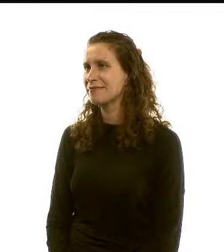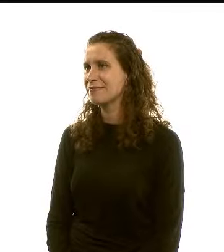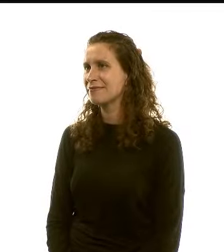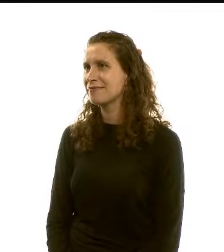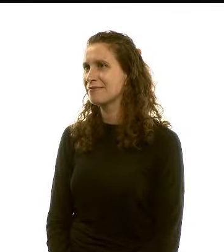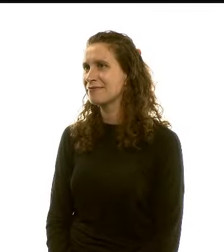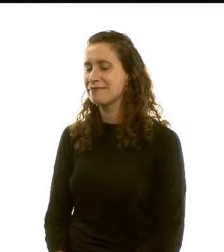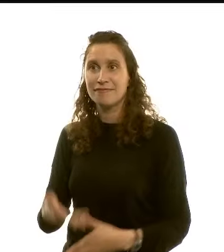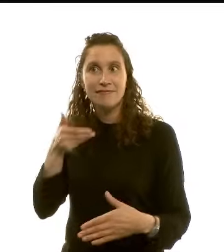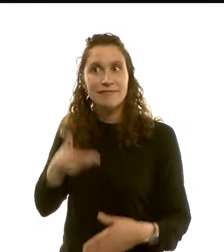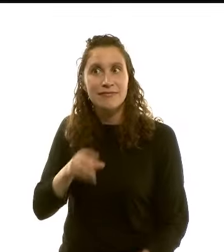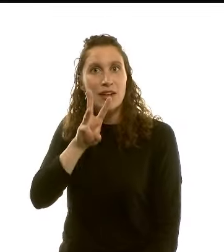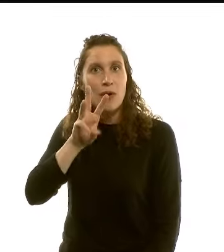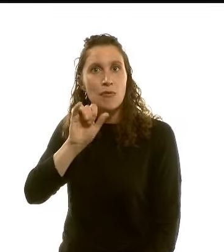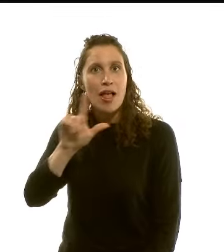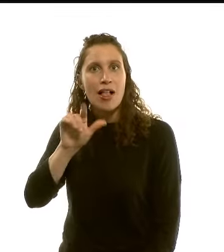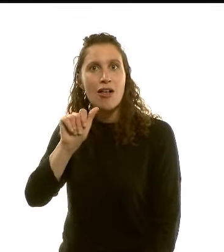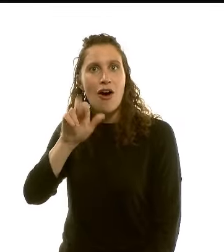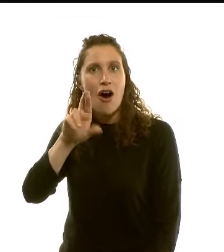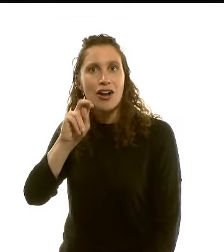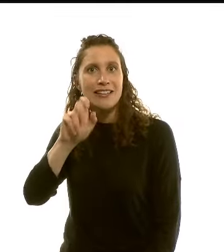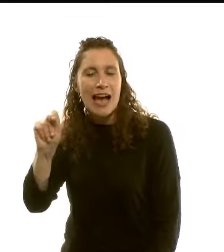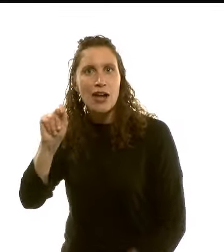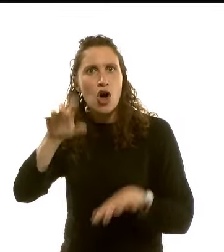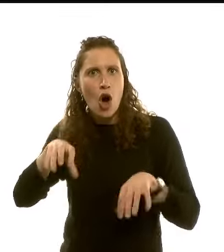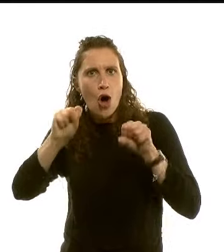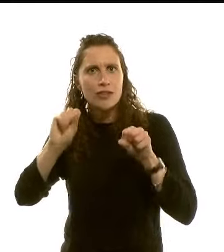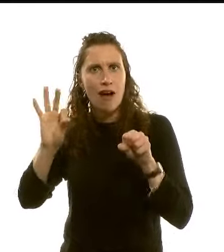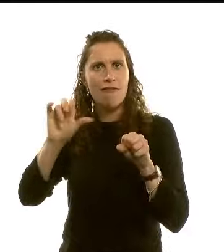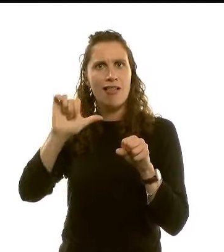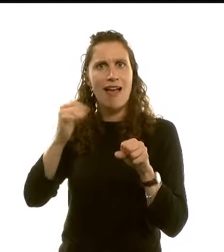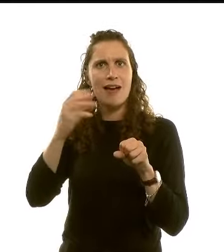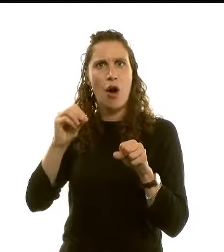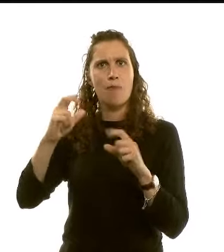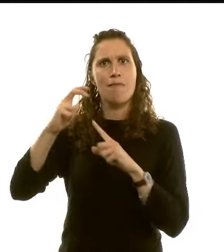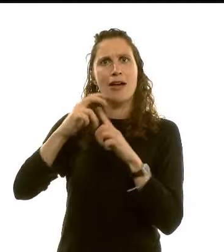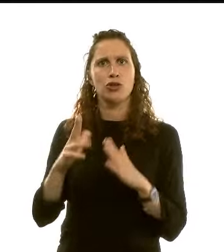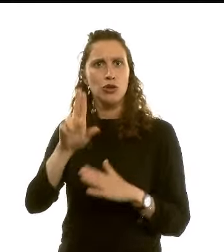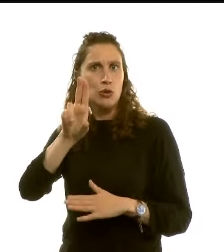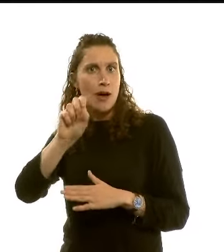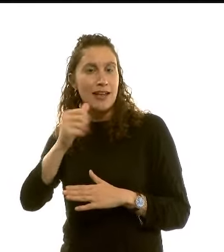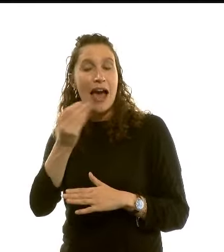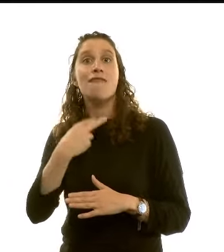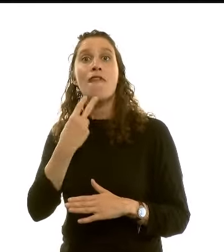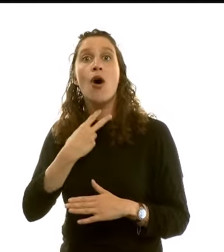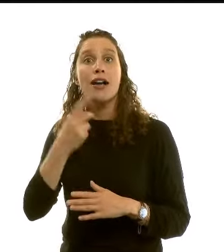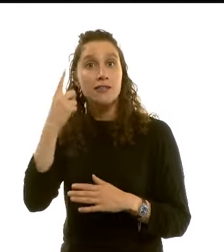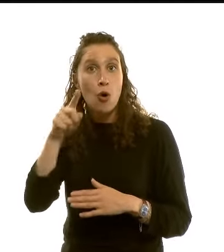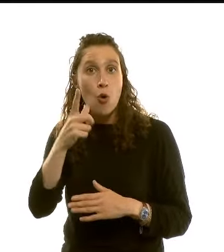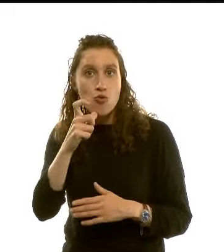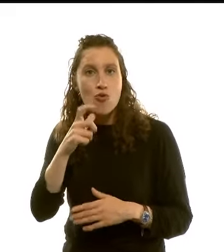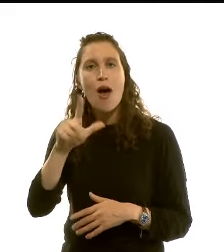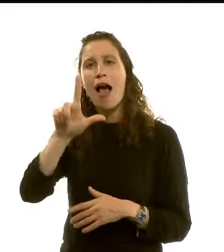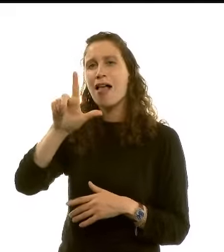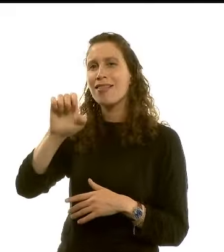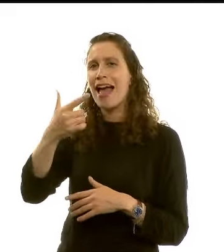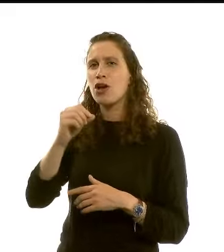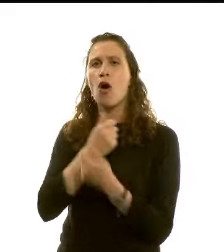Builders, that's right, it's me, Will Arnett, host of LEGO Masters USA and voice of LEGO